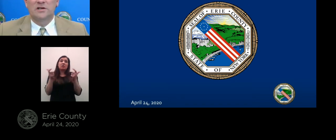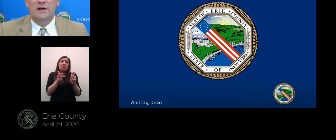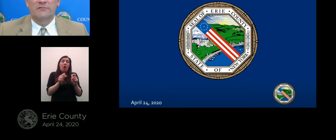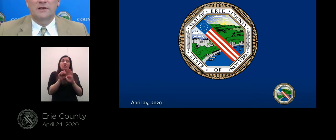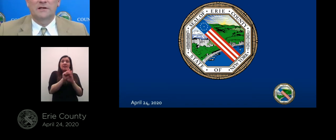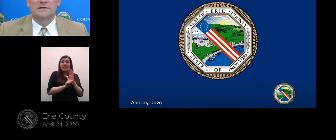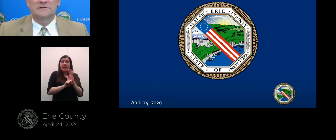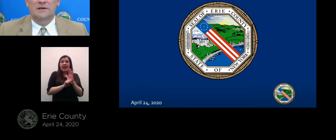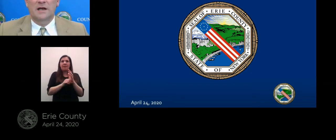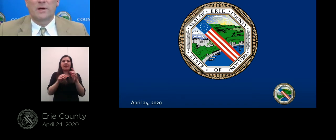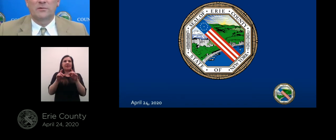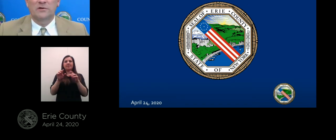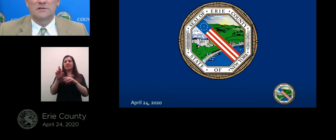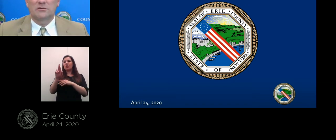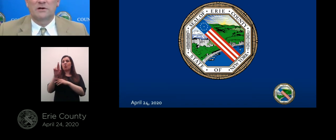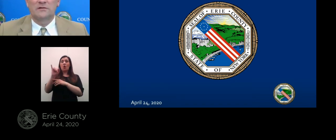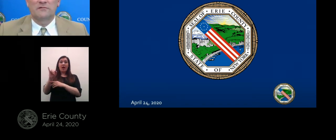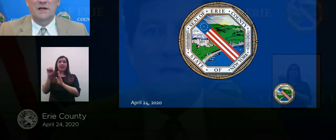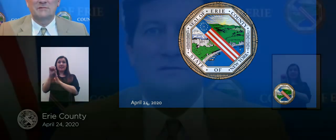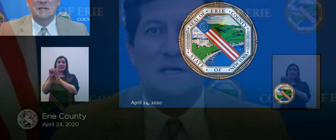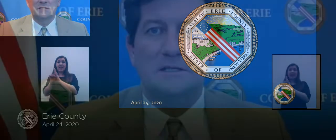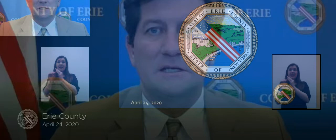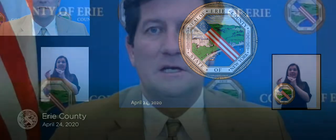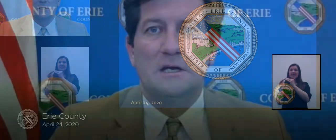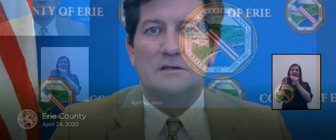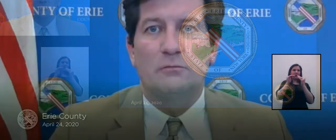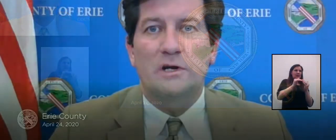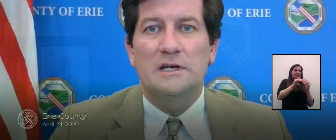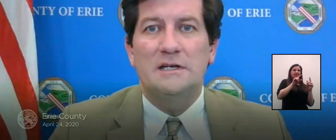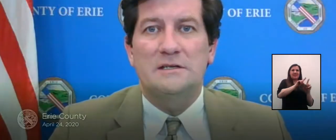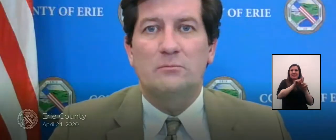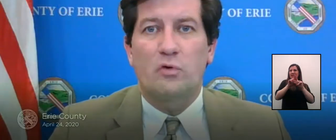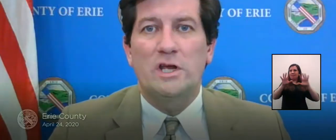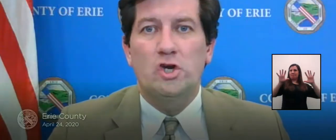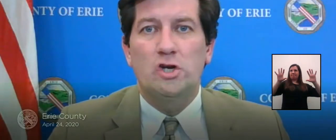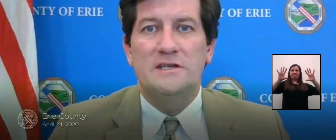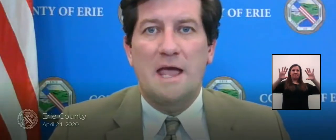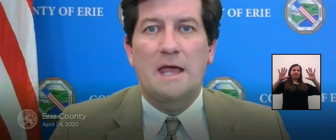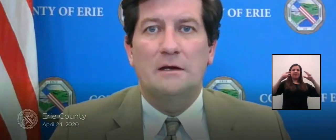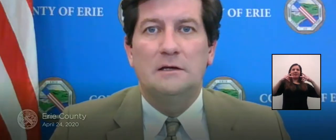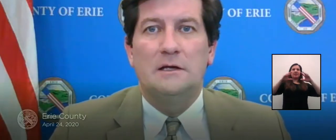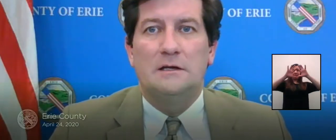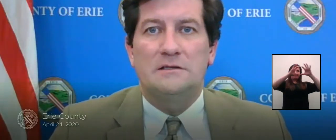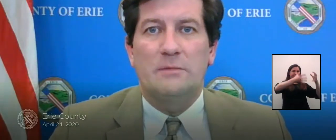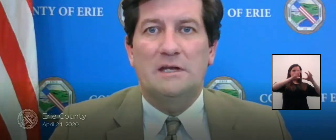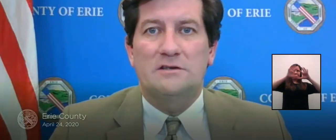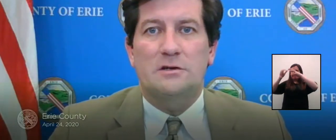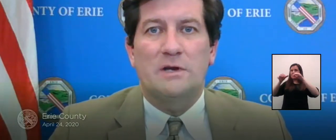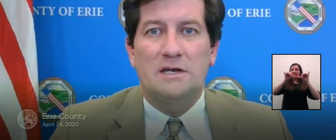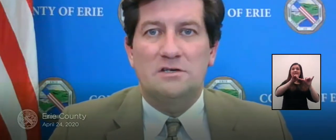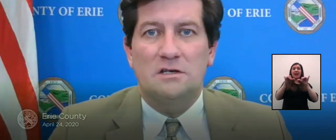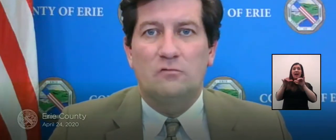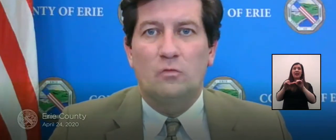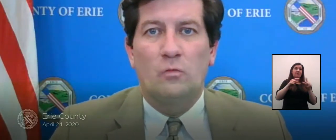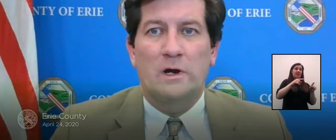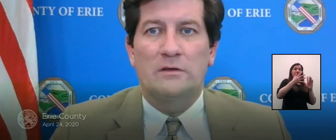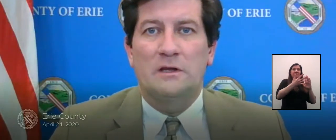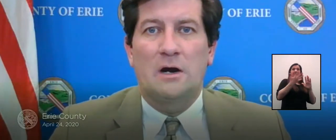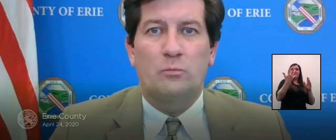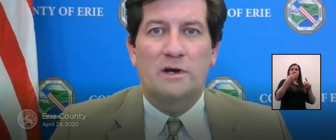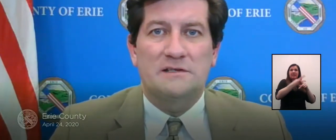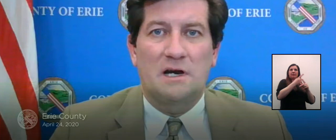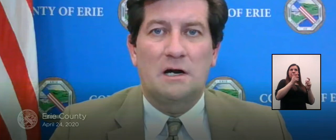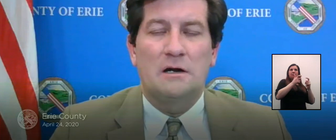Island, geographic, and it's got a population greater than 5 states. So we're going to need some pretty good data to make a determination of where